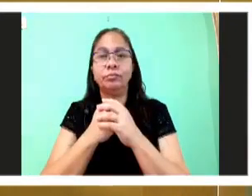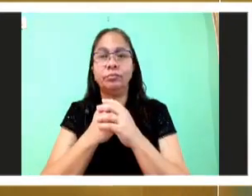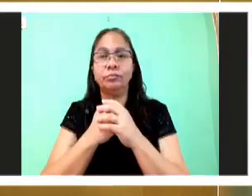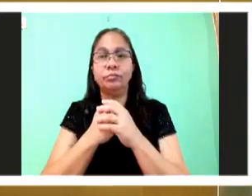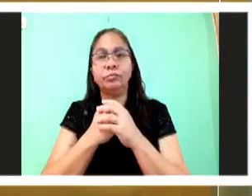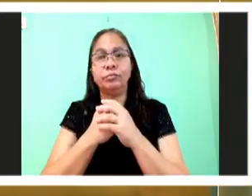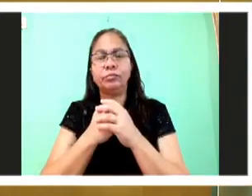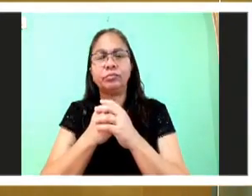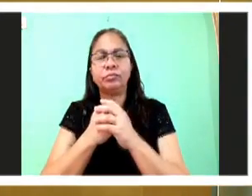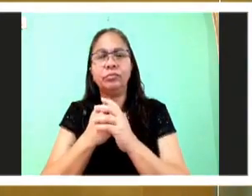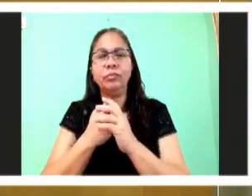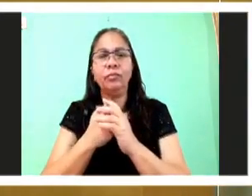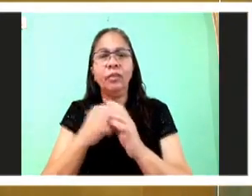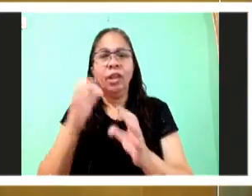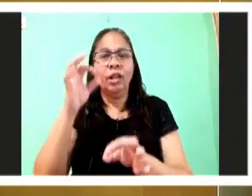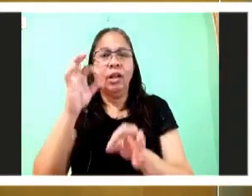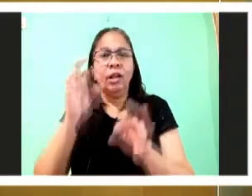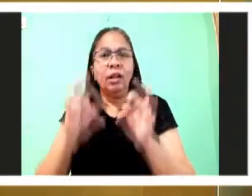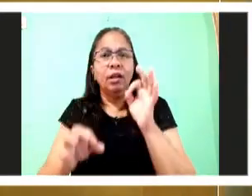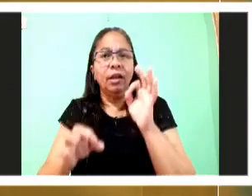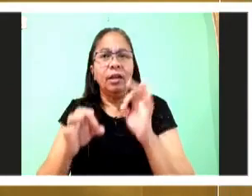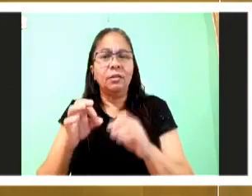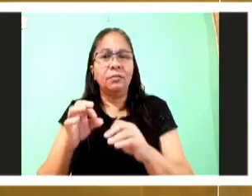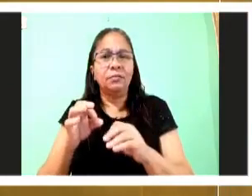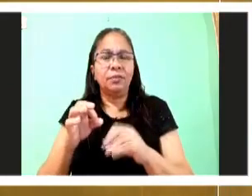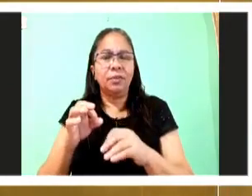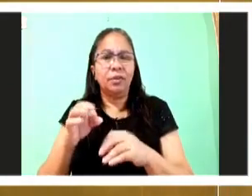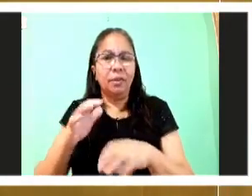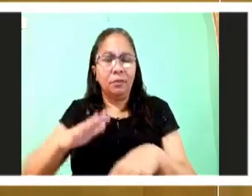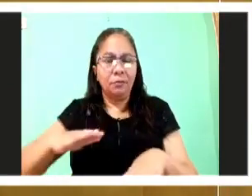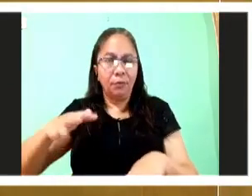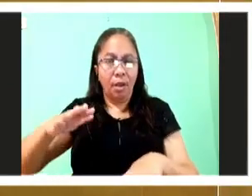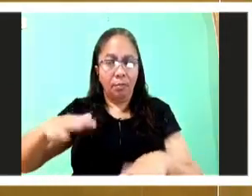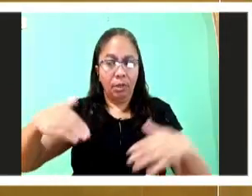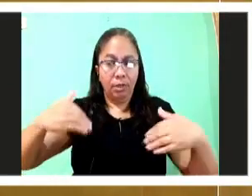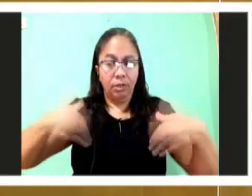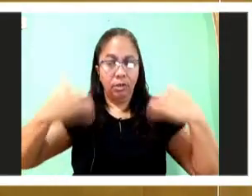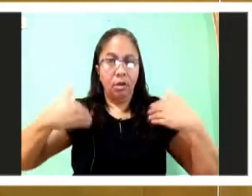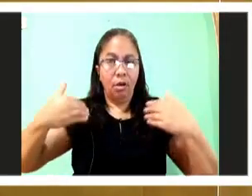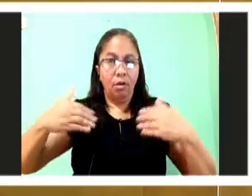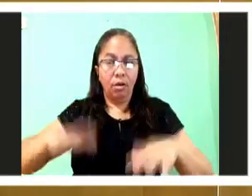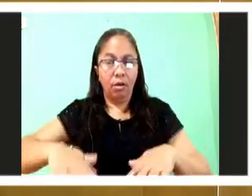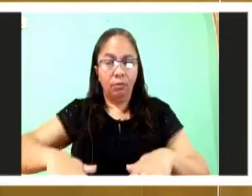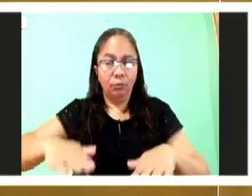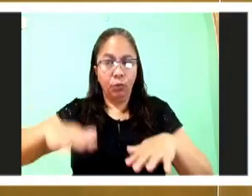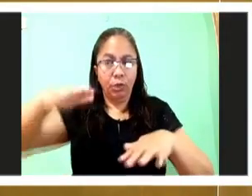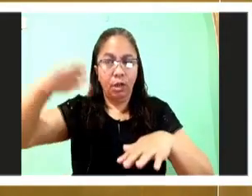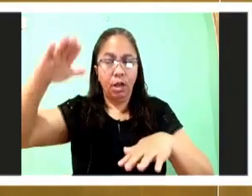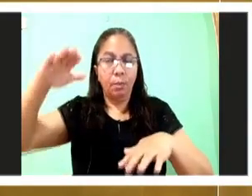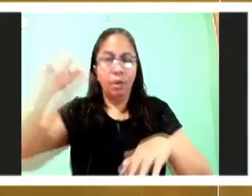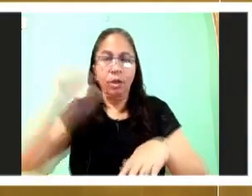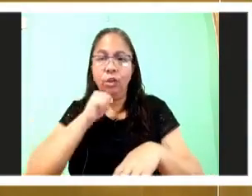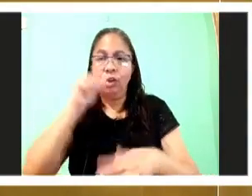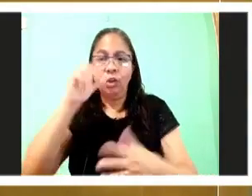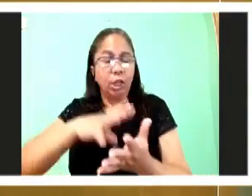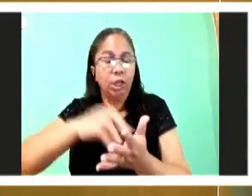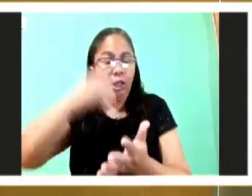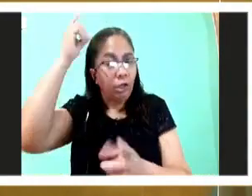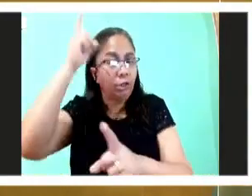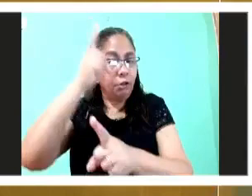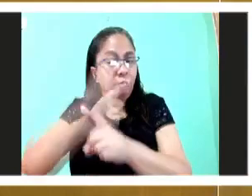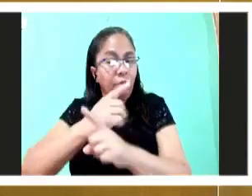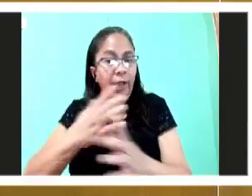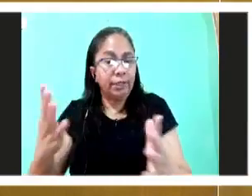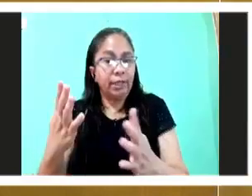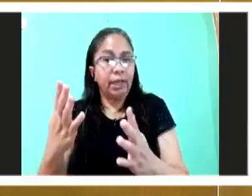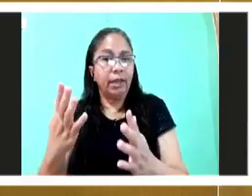Because if you don't start from young to live a life of virtue and chastity, if you don't start from young